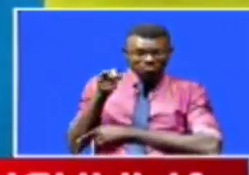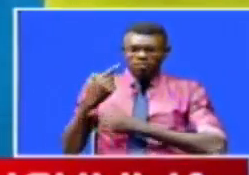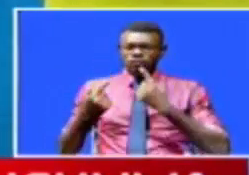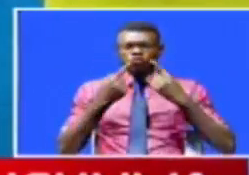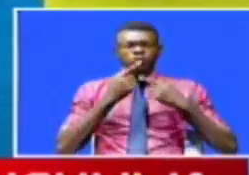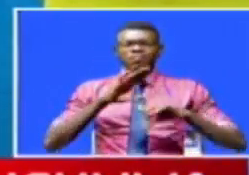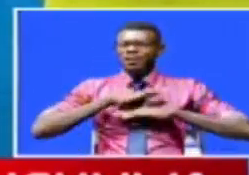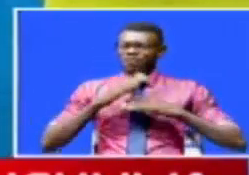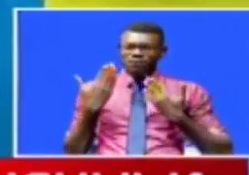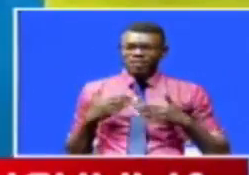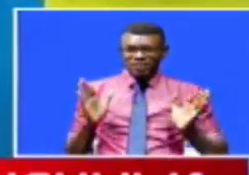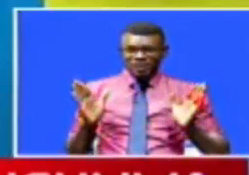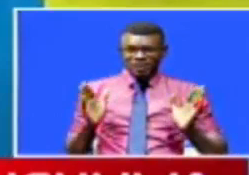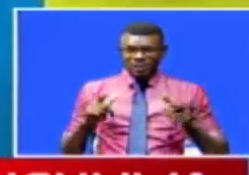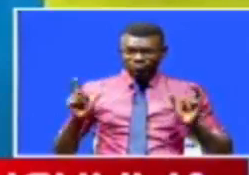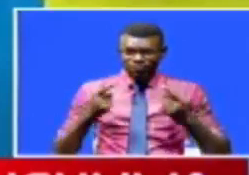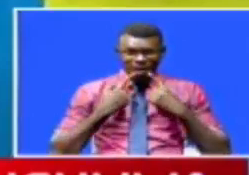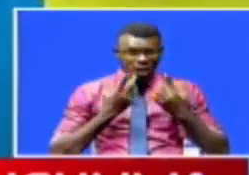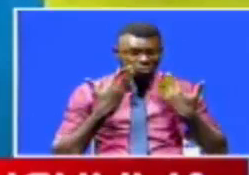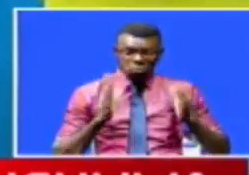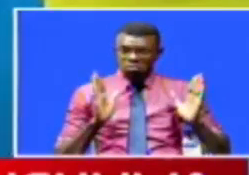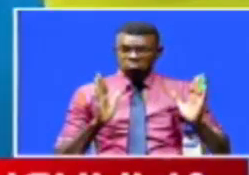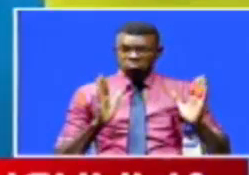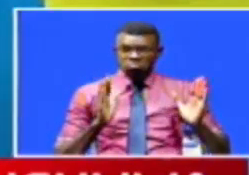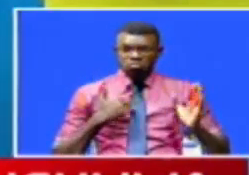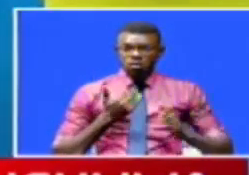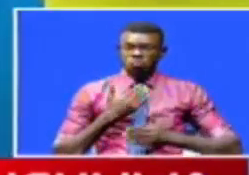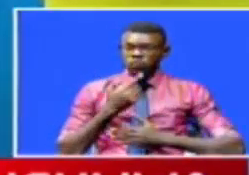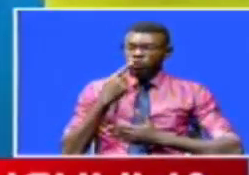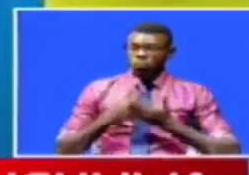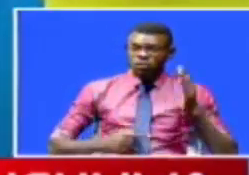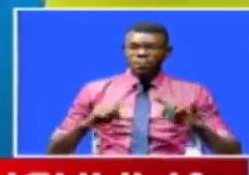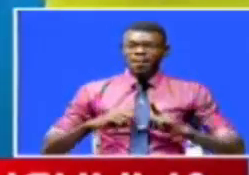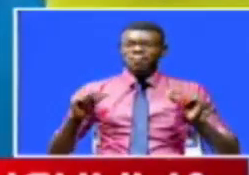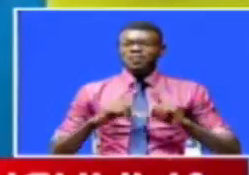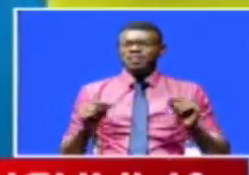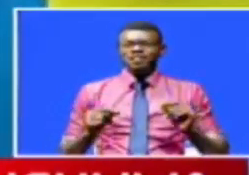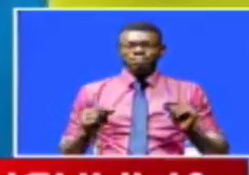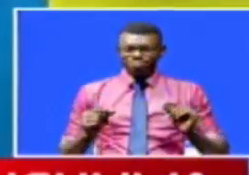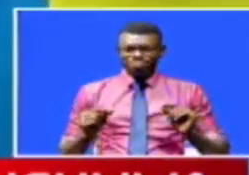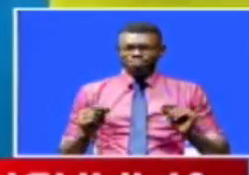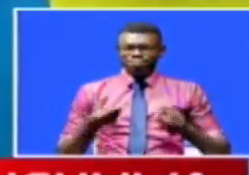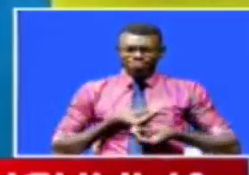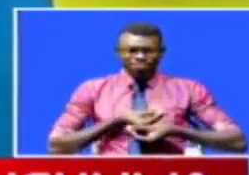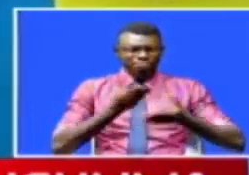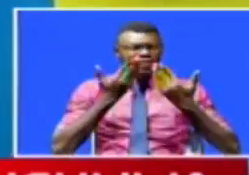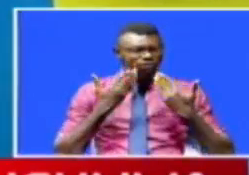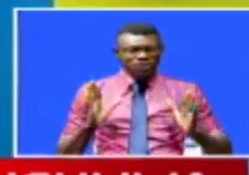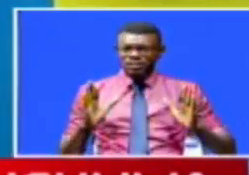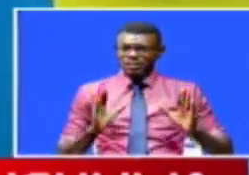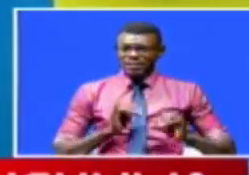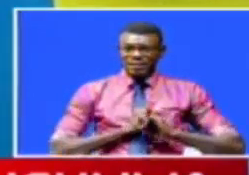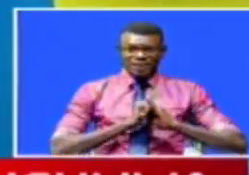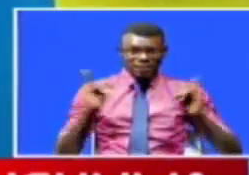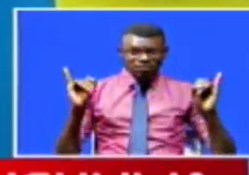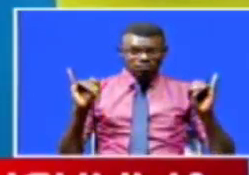that, even in the press. So I would like to say that the message probably has been delivered very well to the